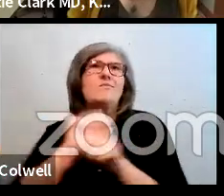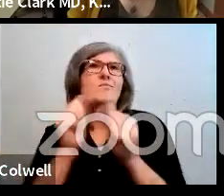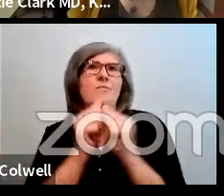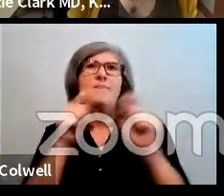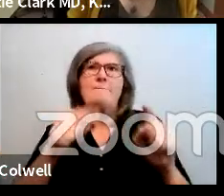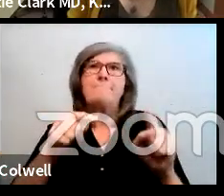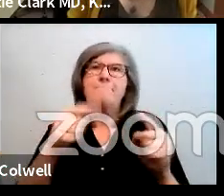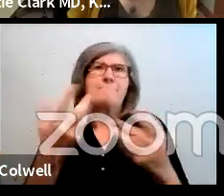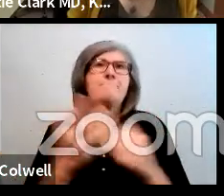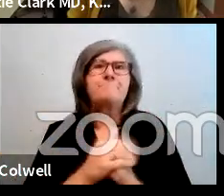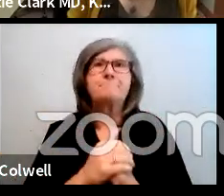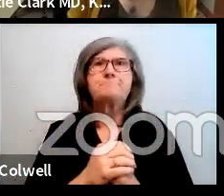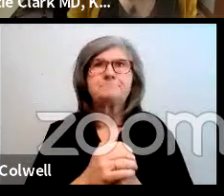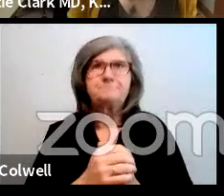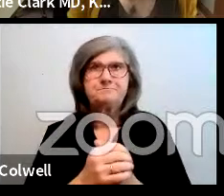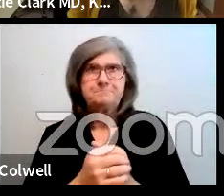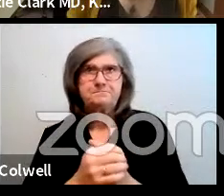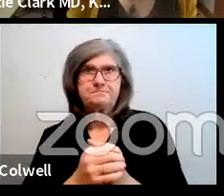yet.